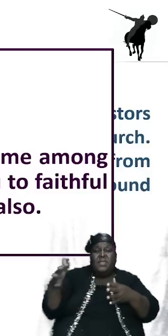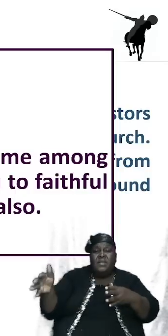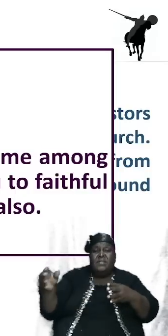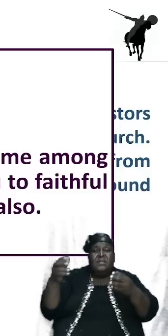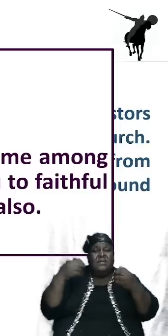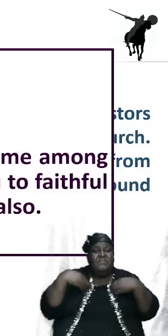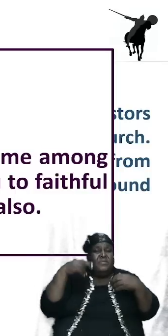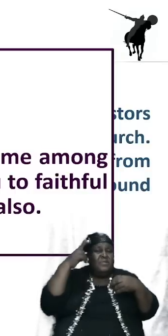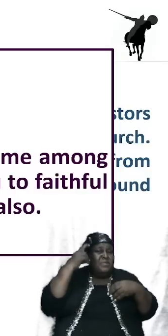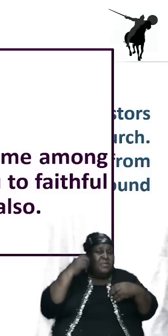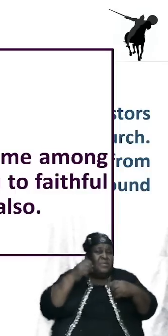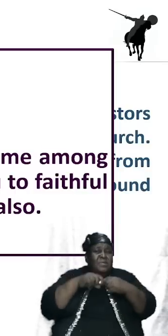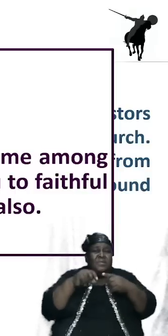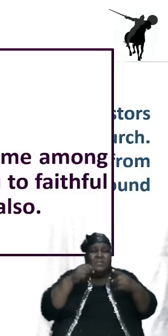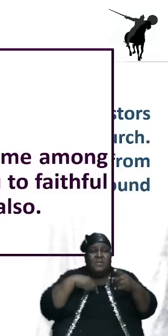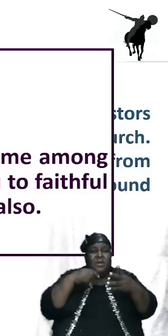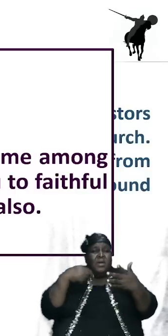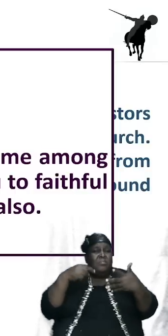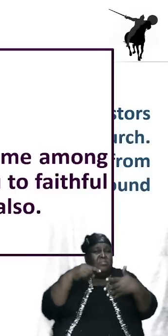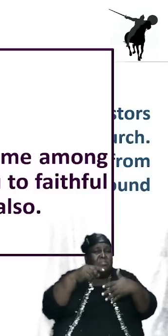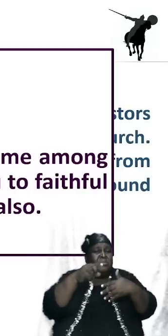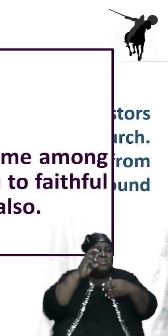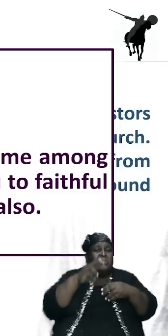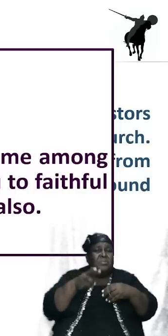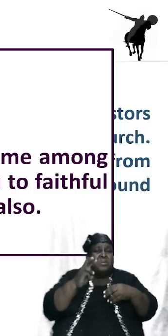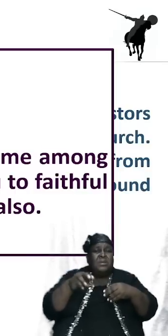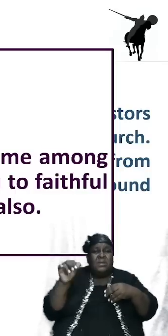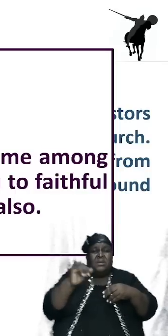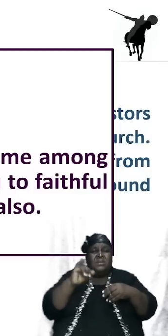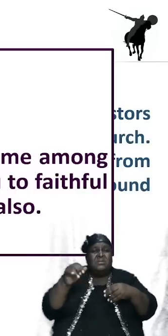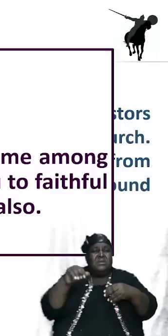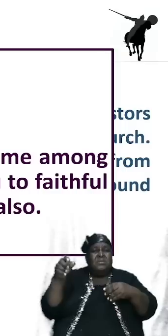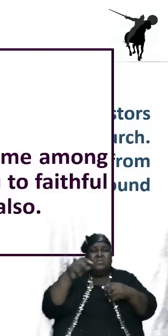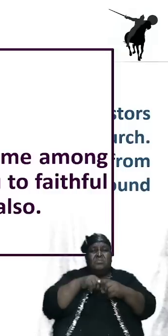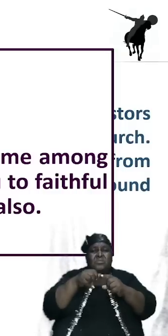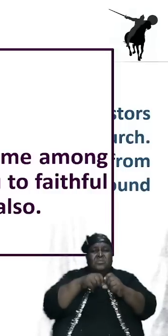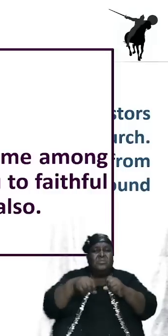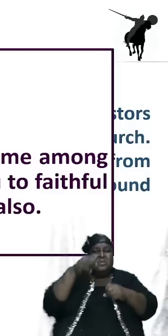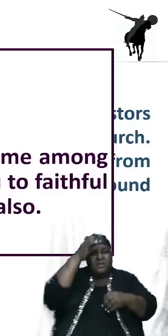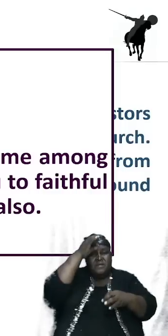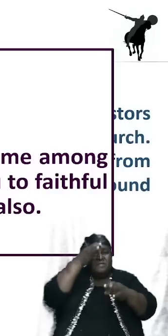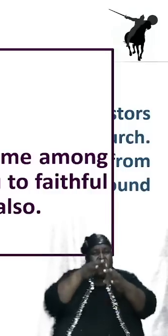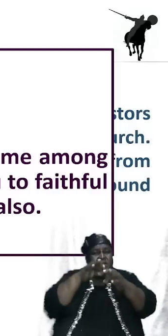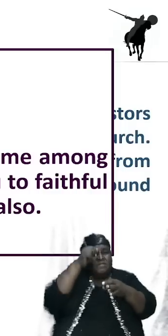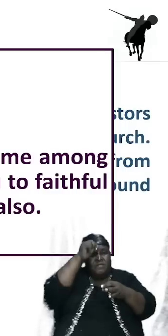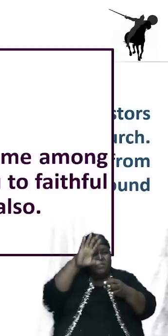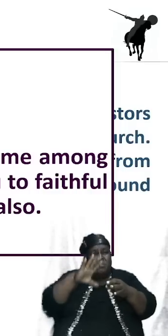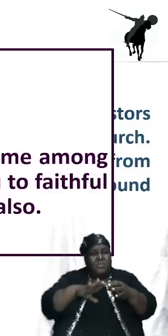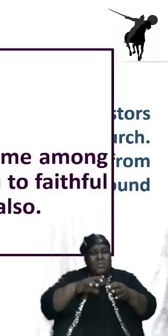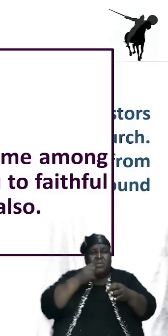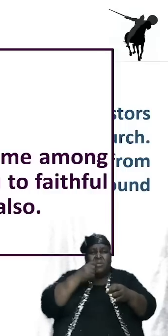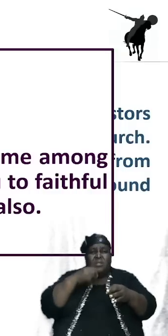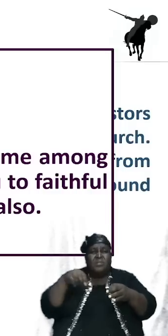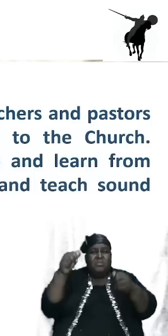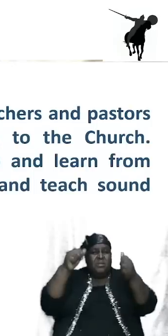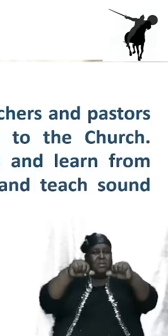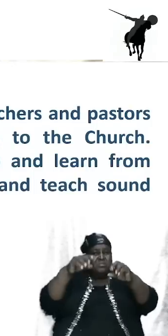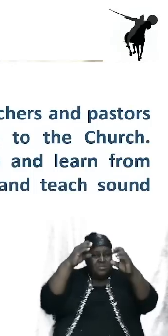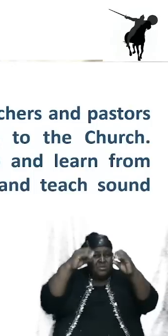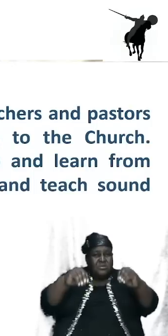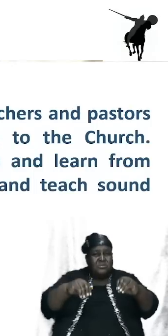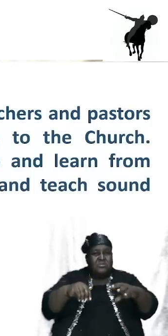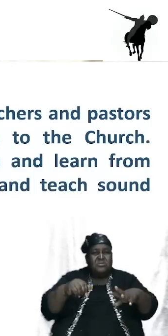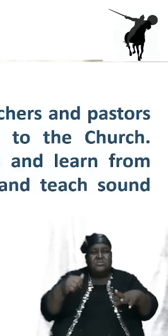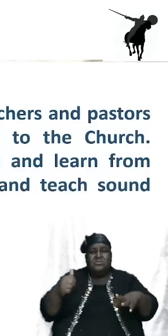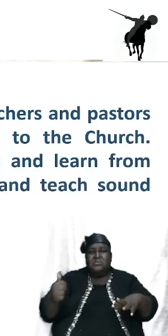hast heard of me among many witnesses. Him said, the same now commit to faithful men who shall be able to teach others also.